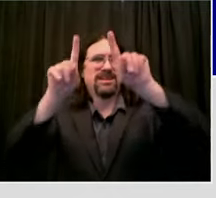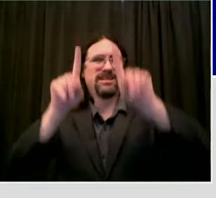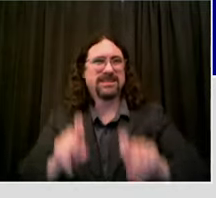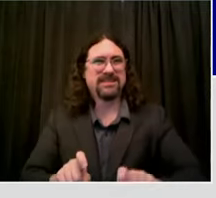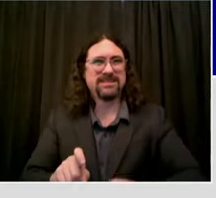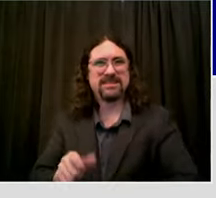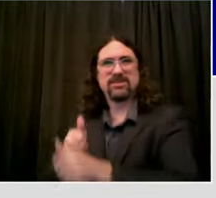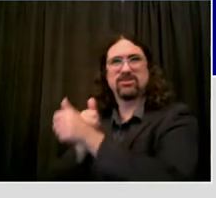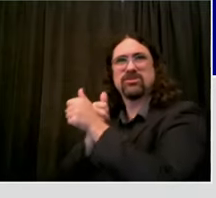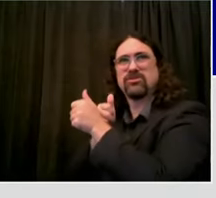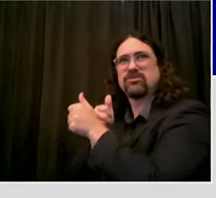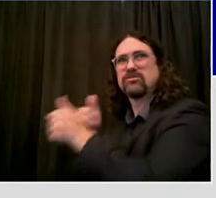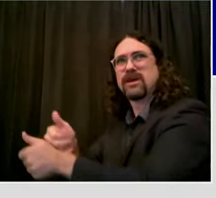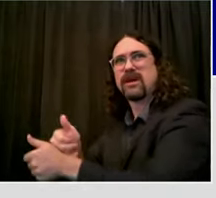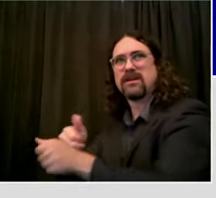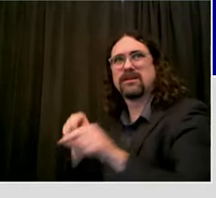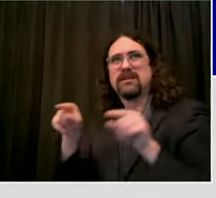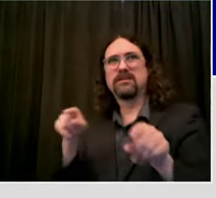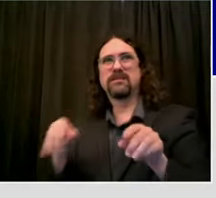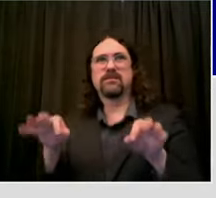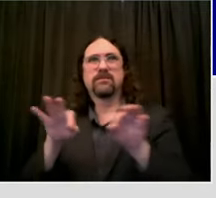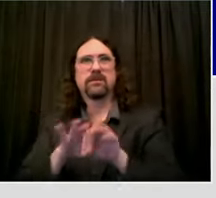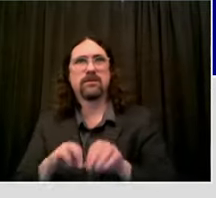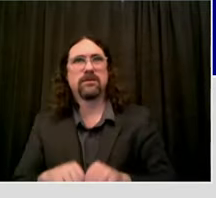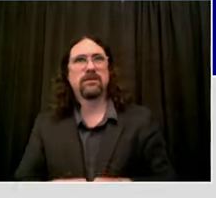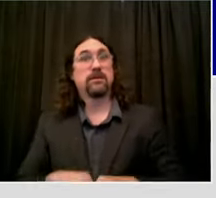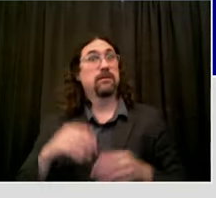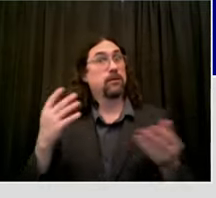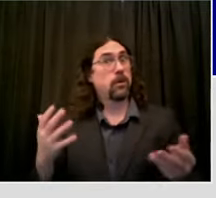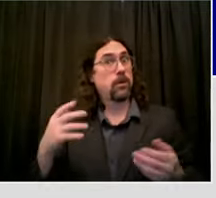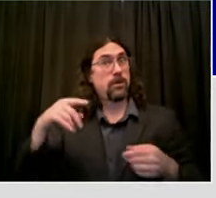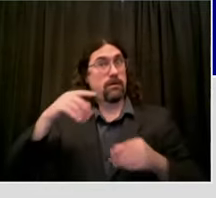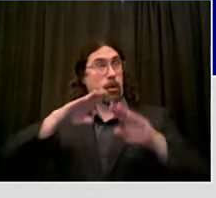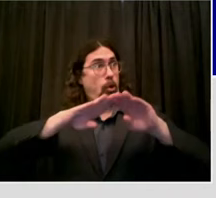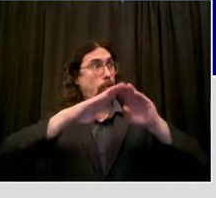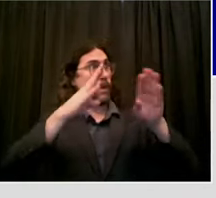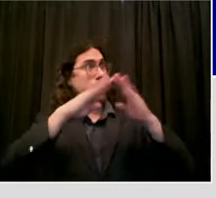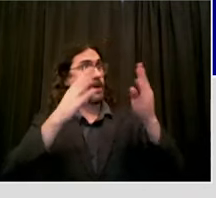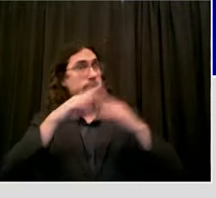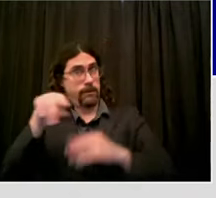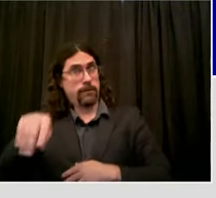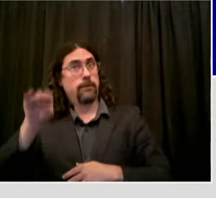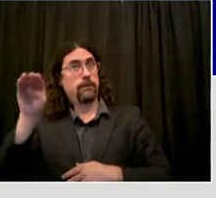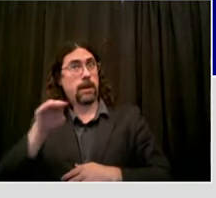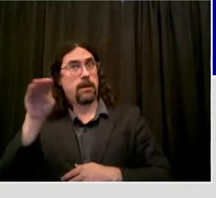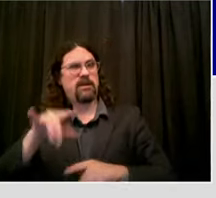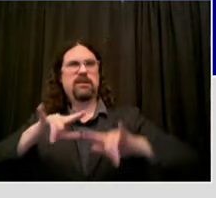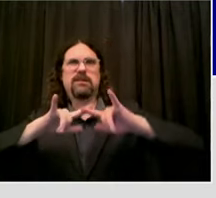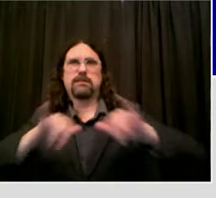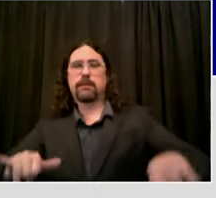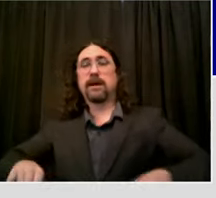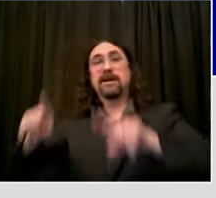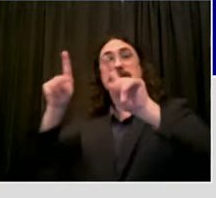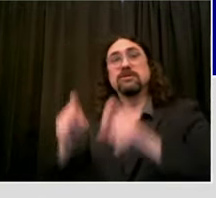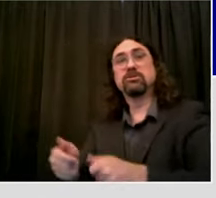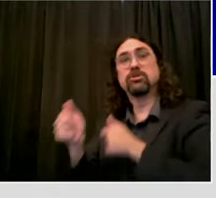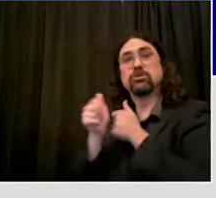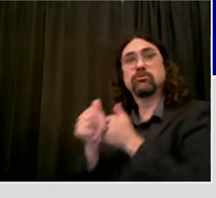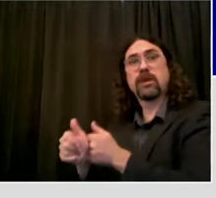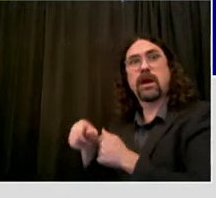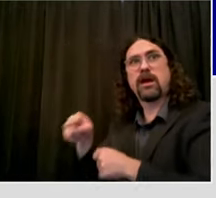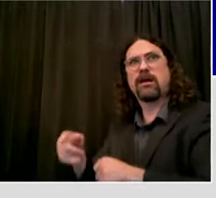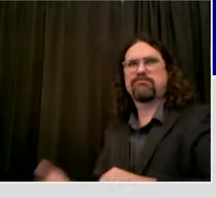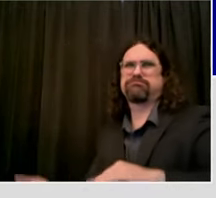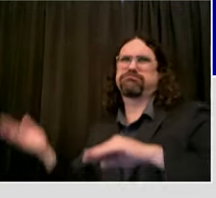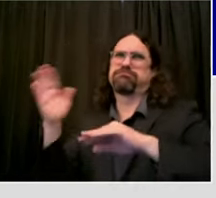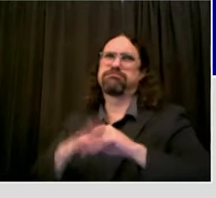trace moves forward in a huge new effort. That means more and more New Yorkers being tested all the time. Anyone tests positive gets